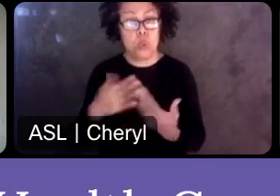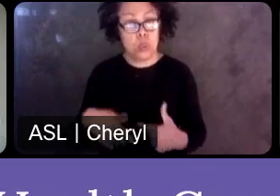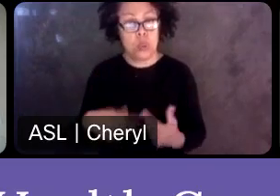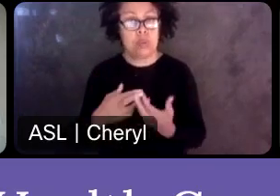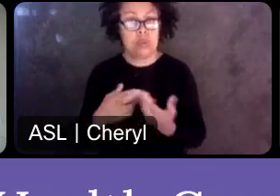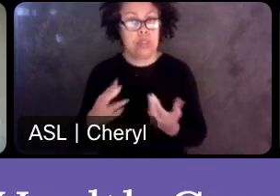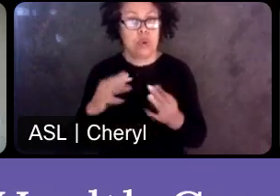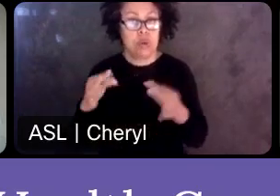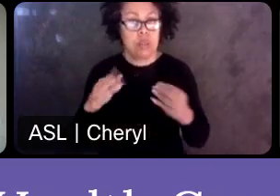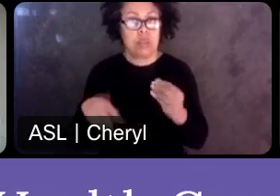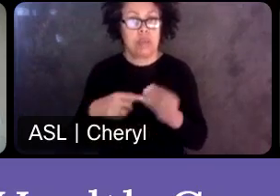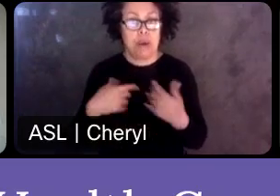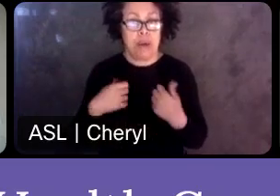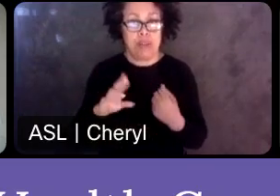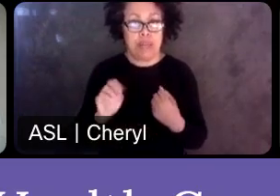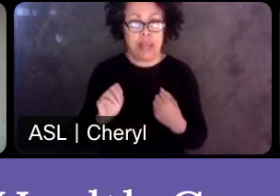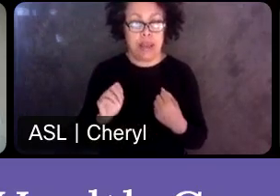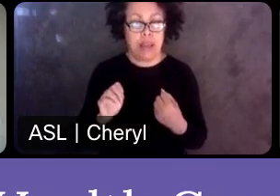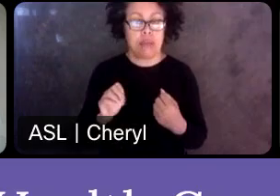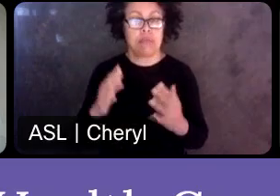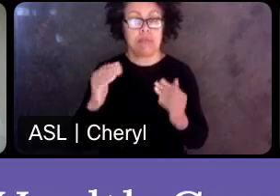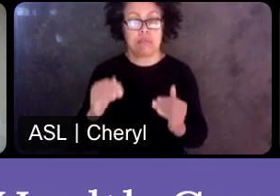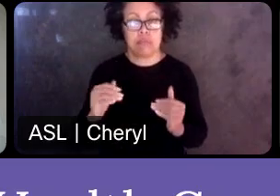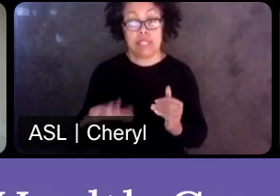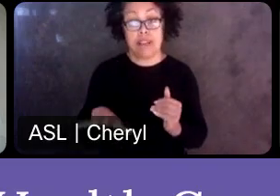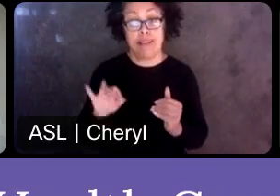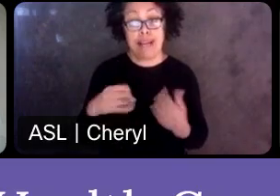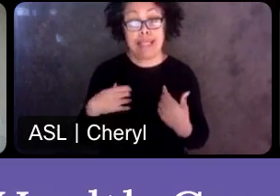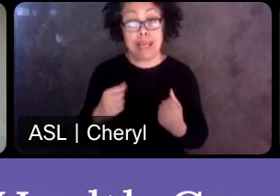about healthcare. And finally,